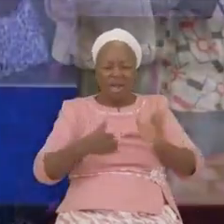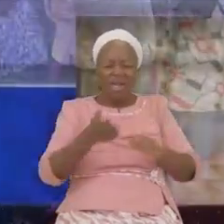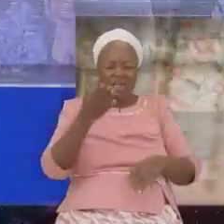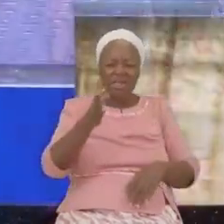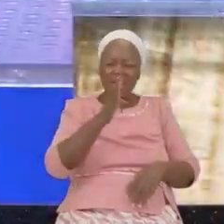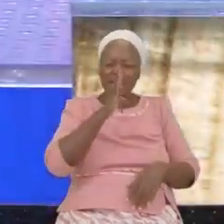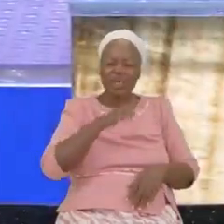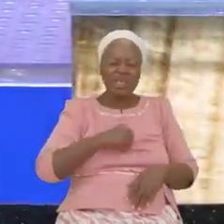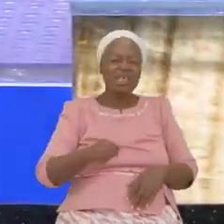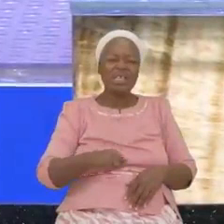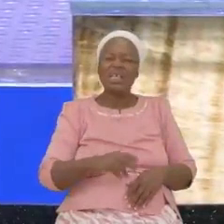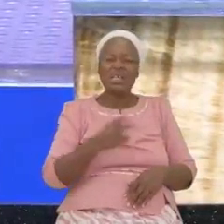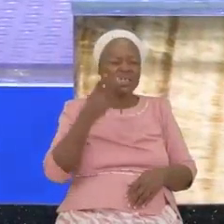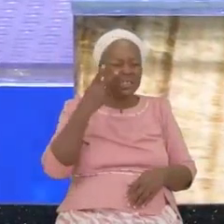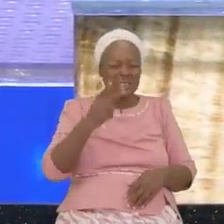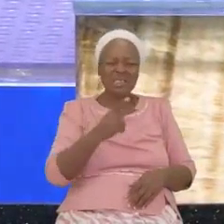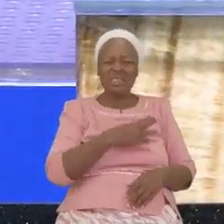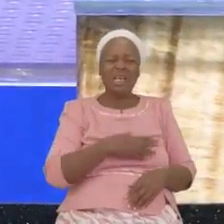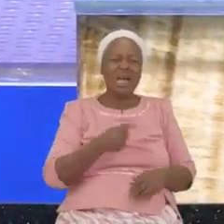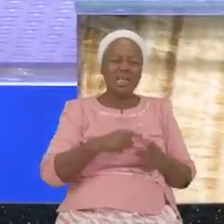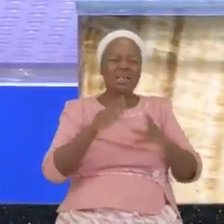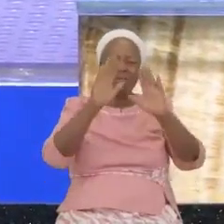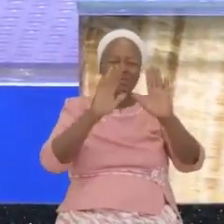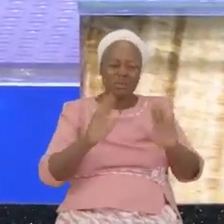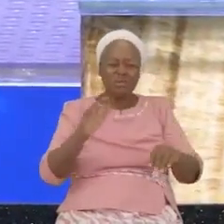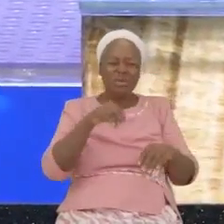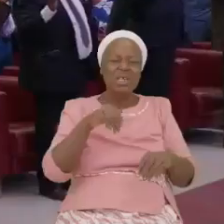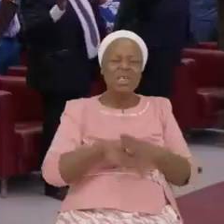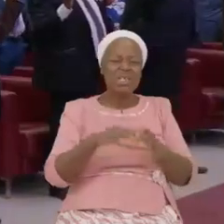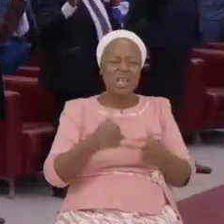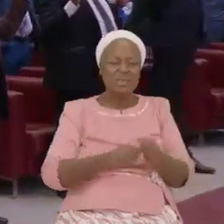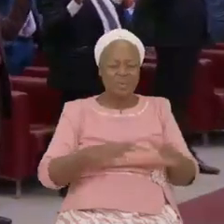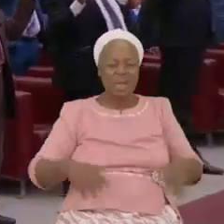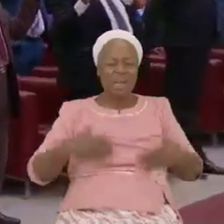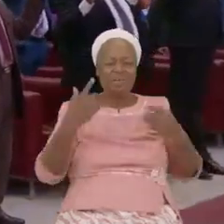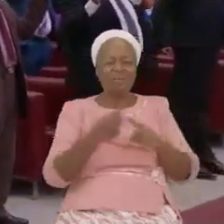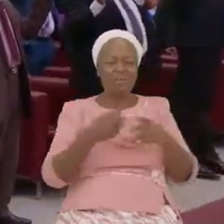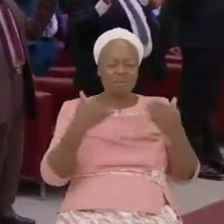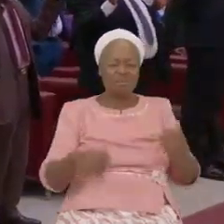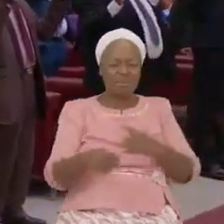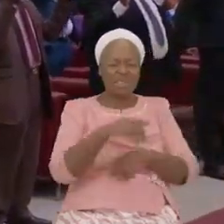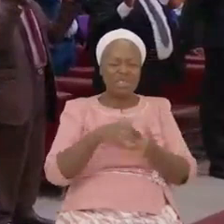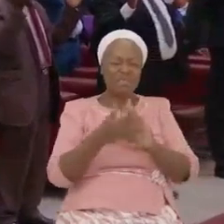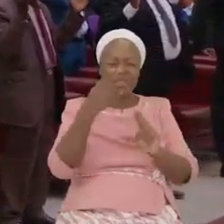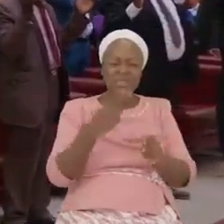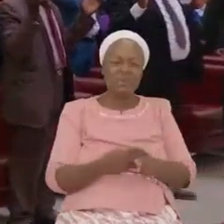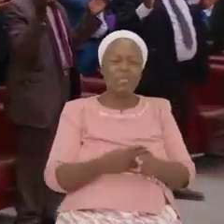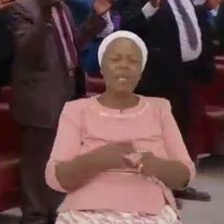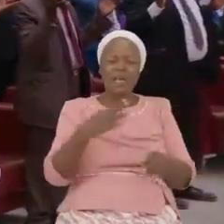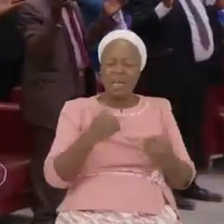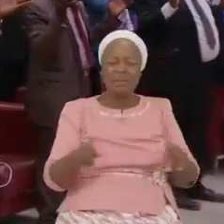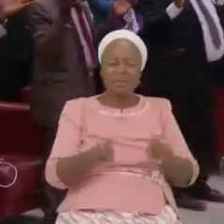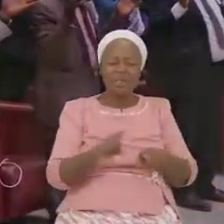a remarkable difference in every life from today. Now as they go